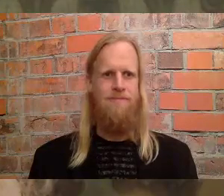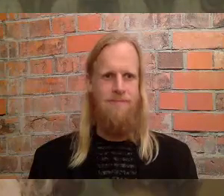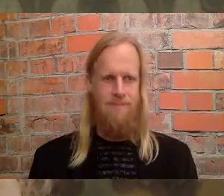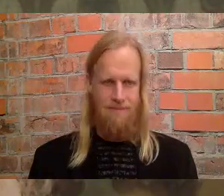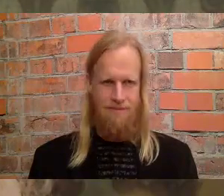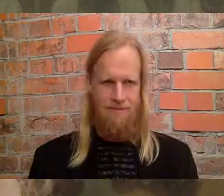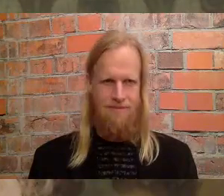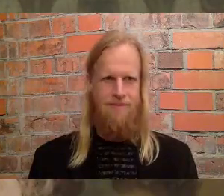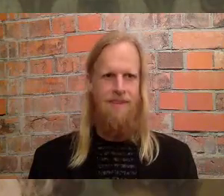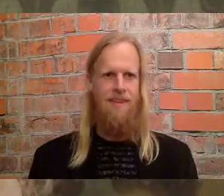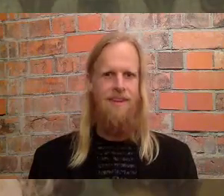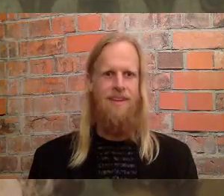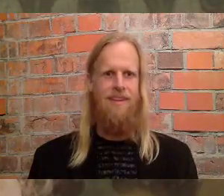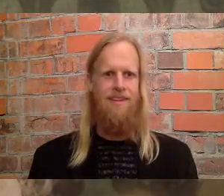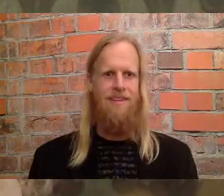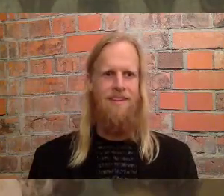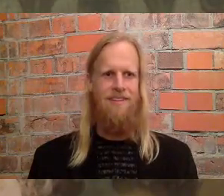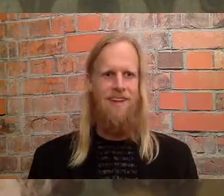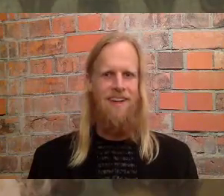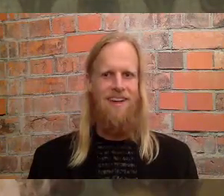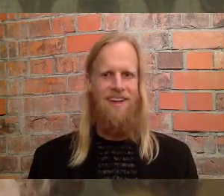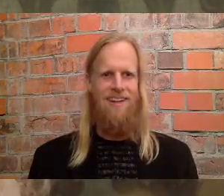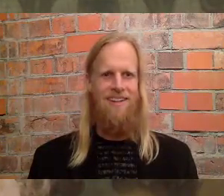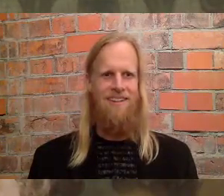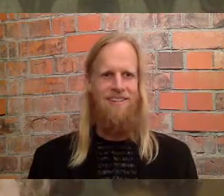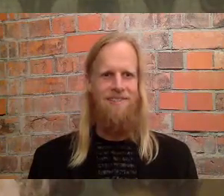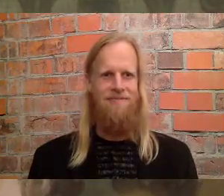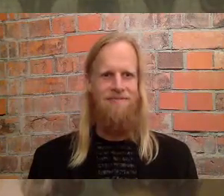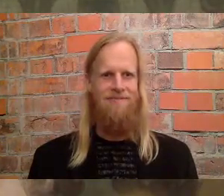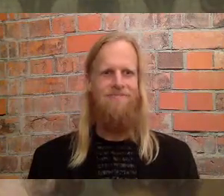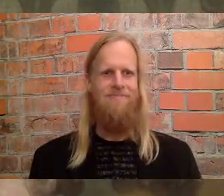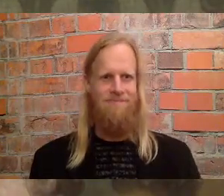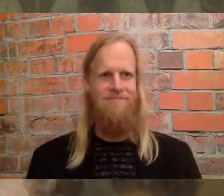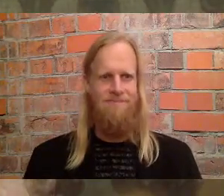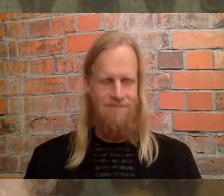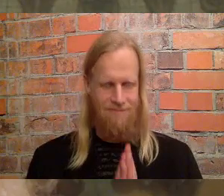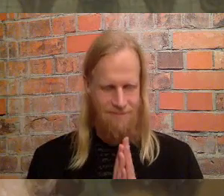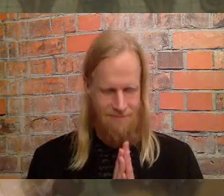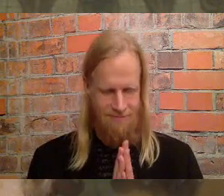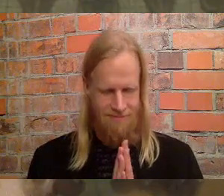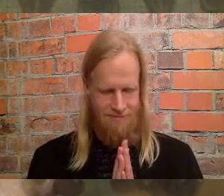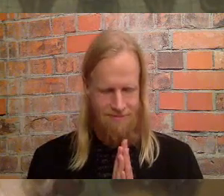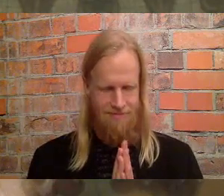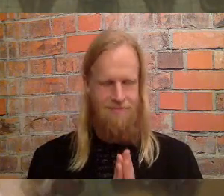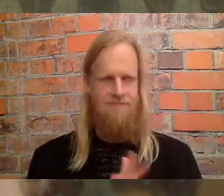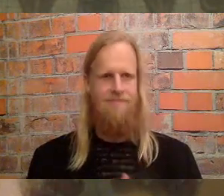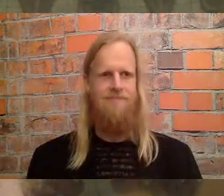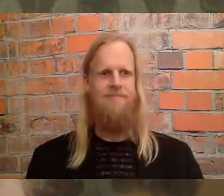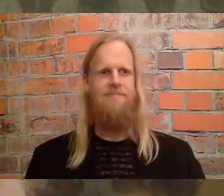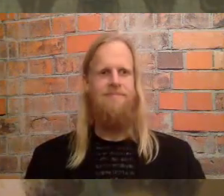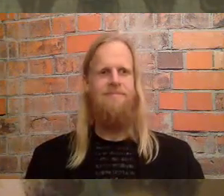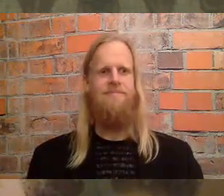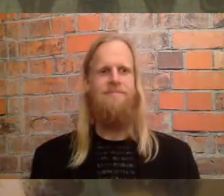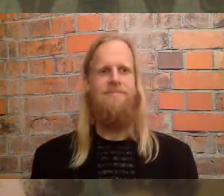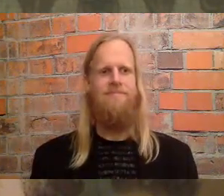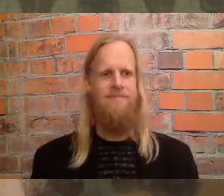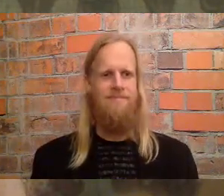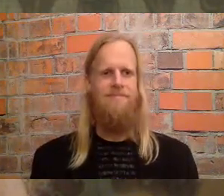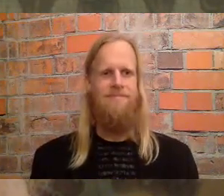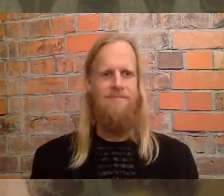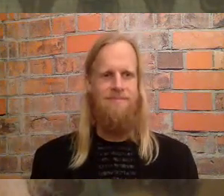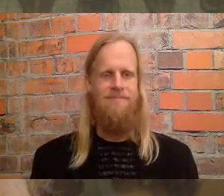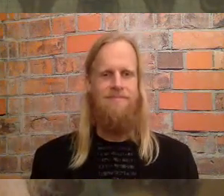He also has been studying EFT and practicing for years and years, and is such an angel and a super brother.